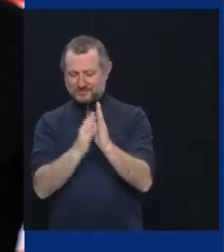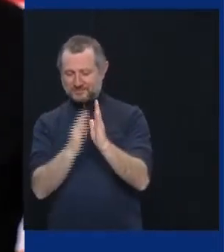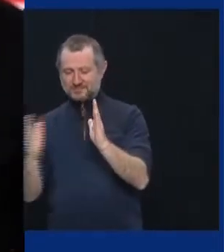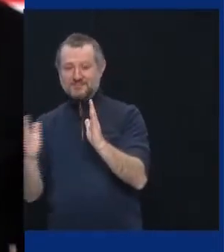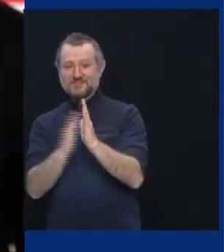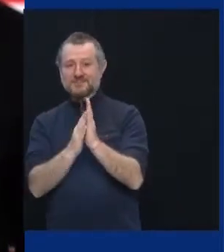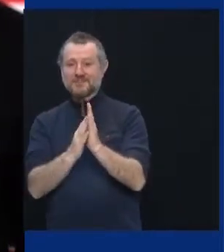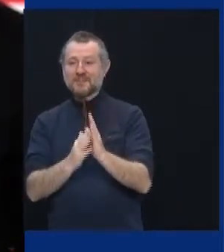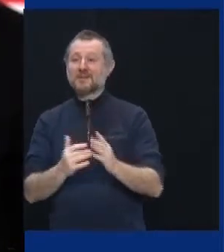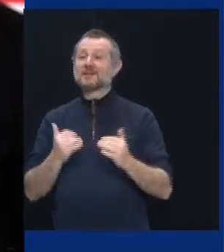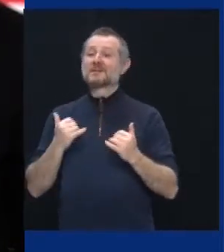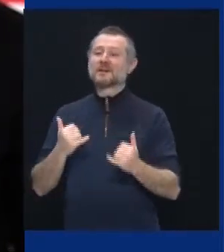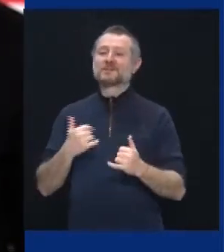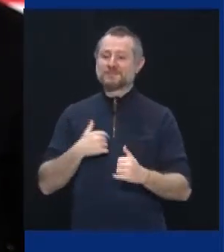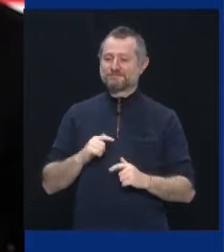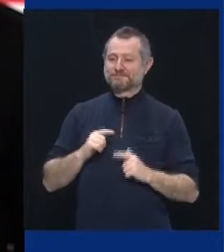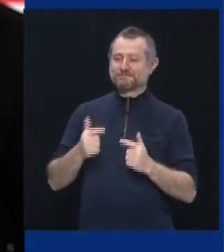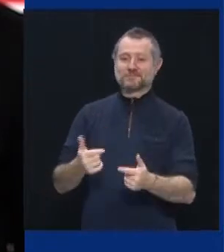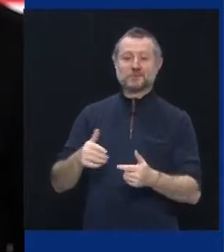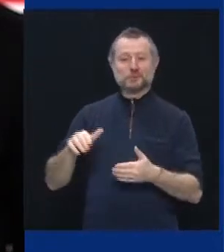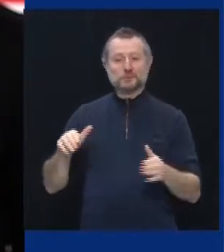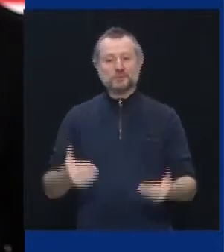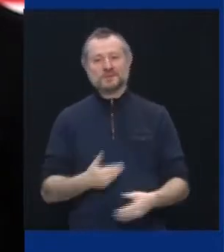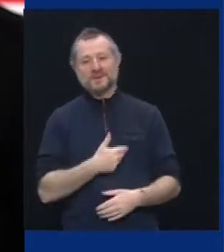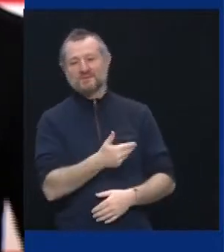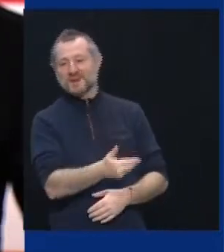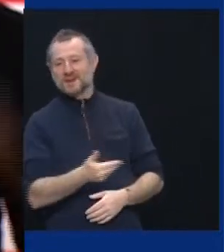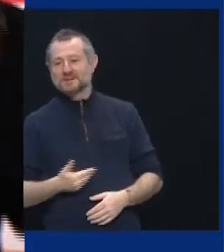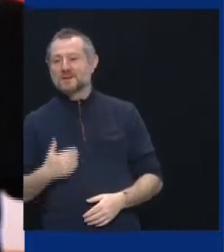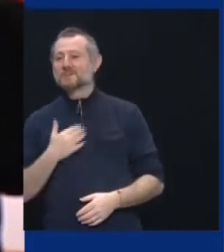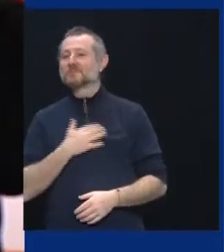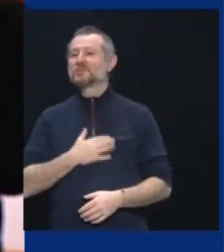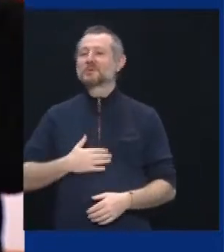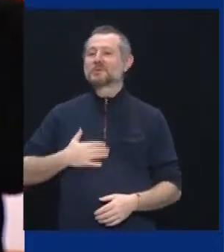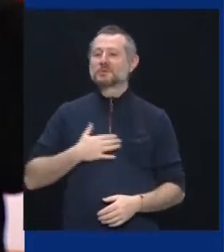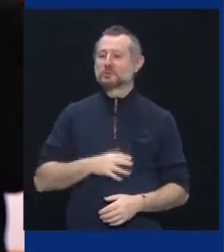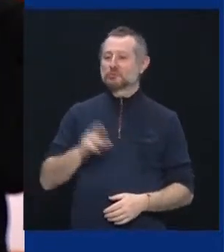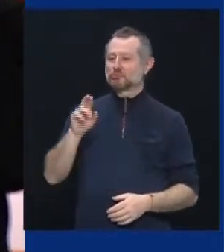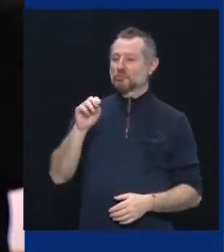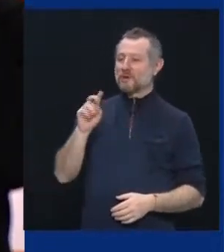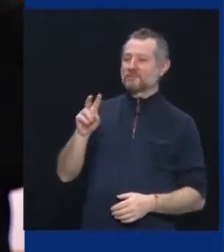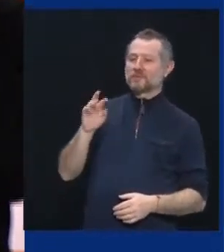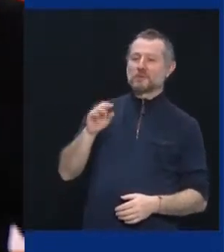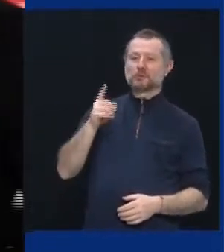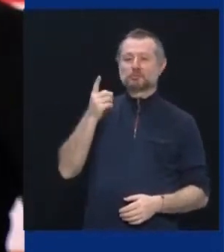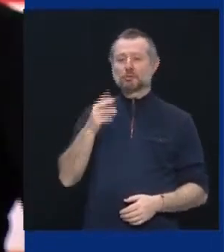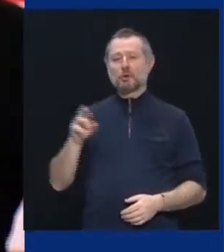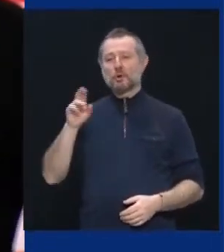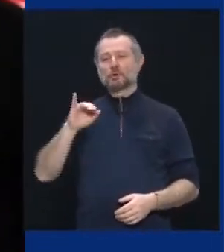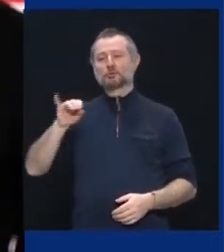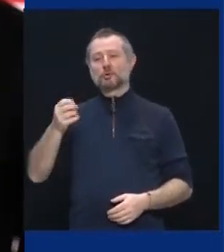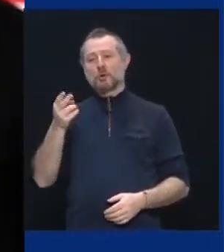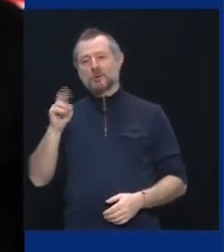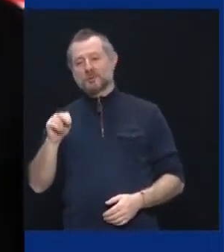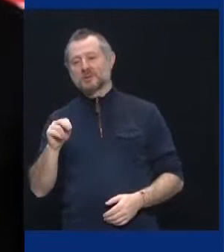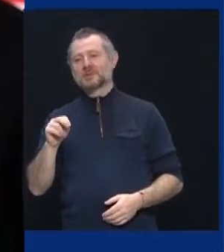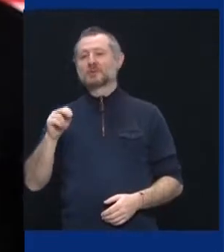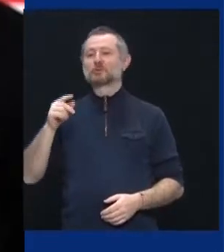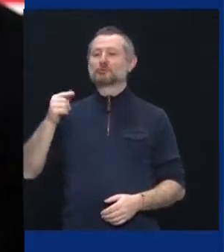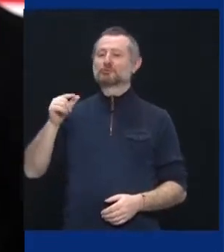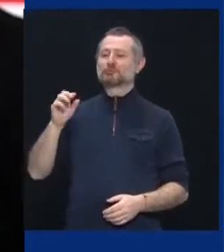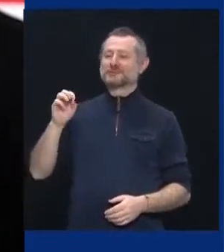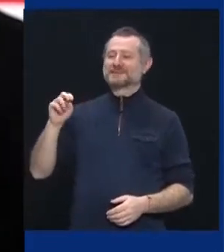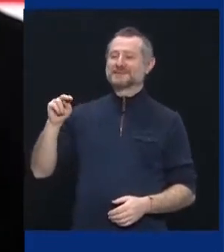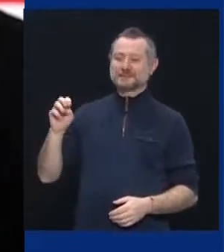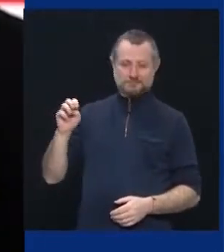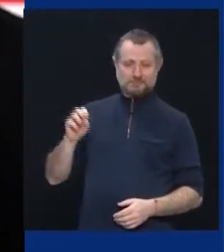Let me now introduce and invite, please, Reverend Dr. Johnny Green to say a few words. And again, let's